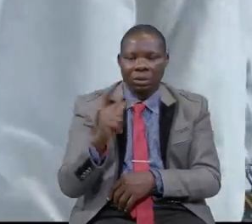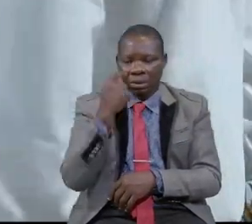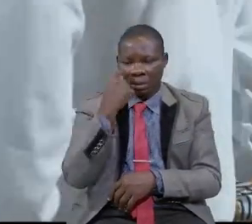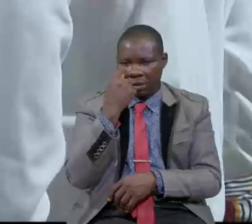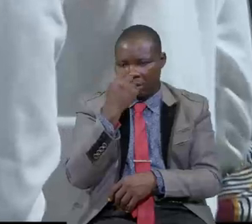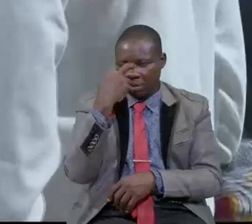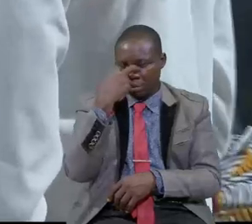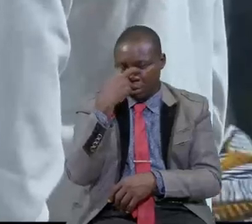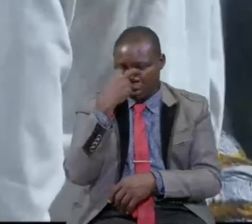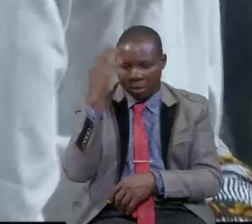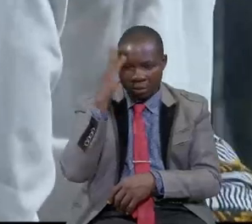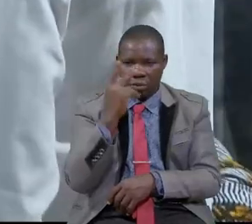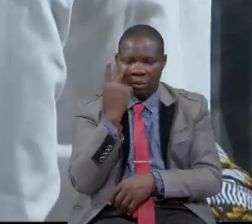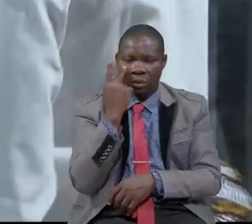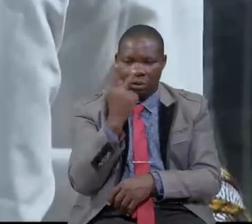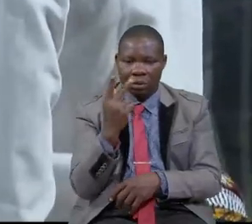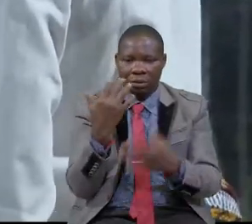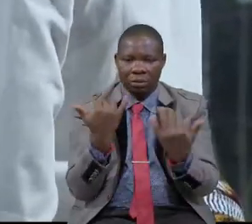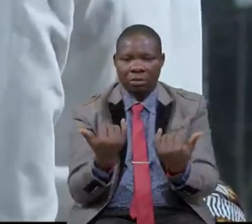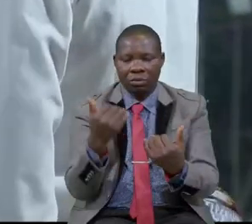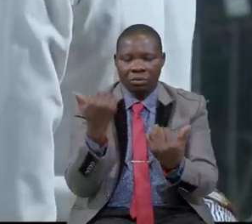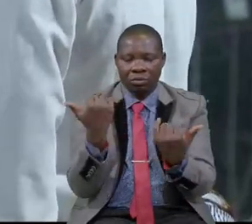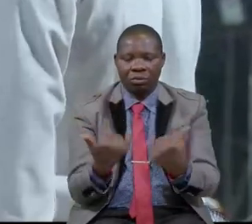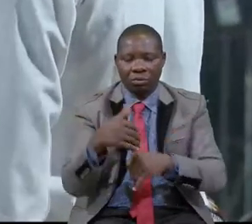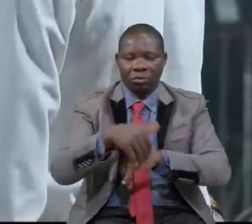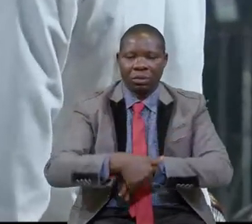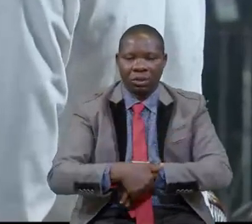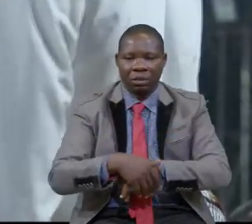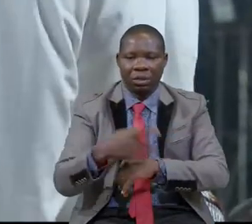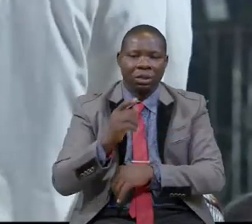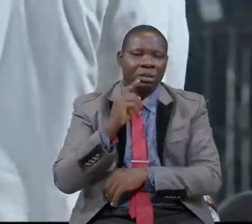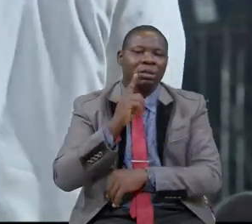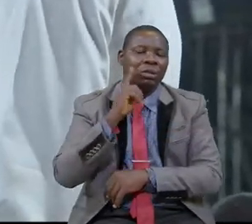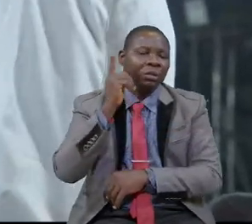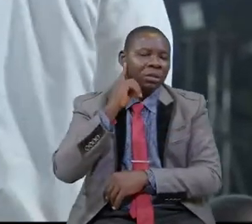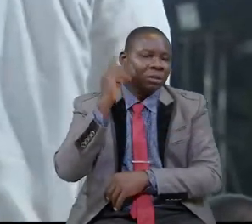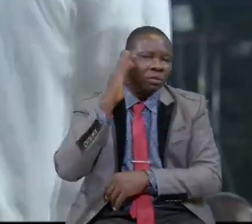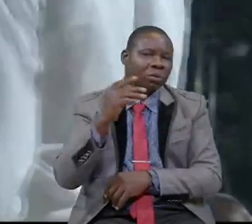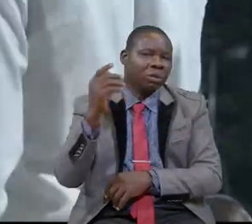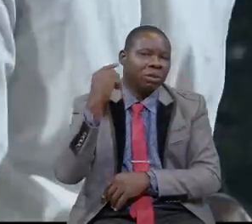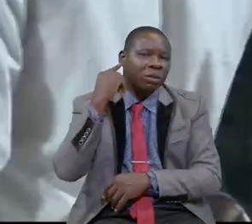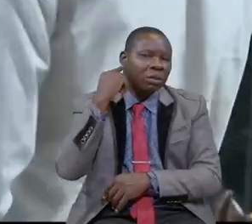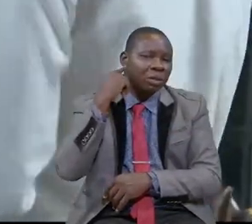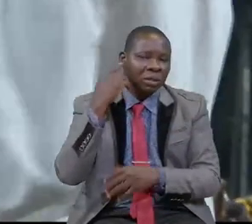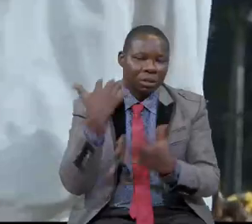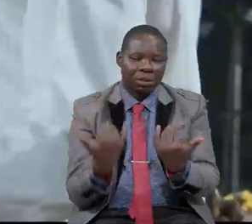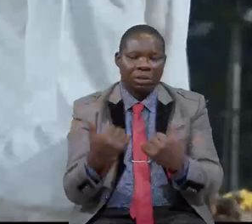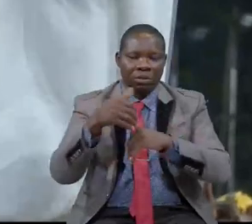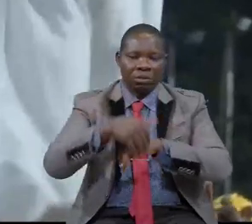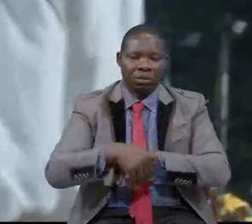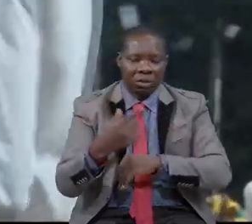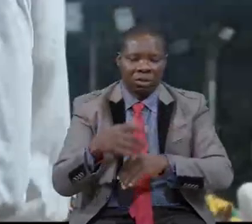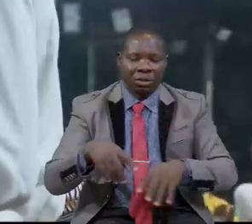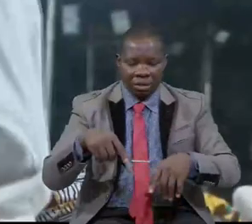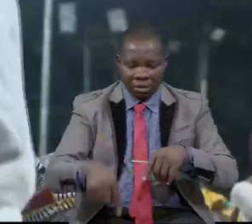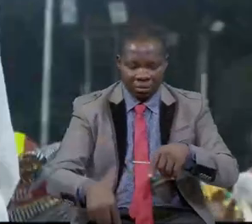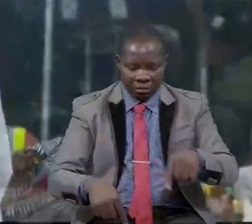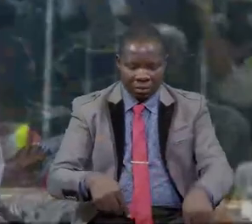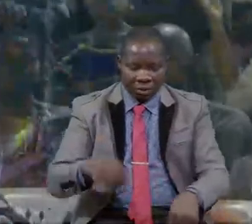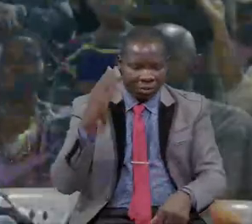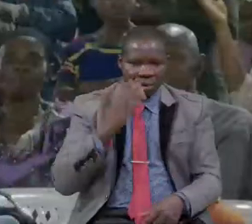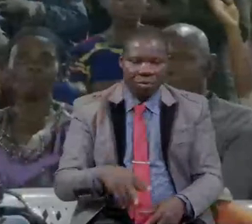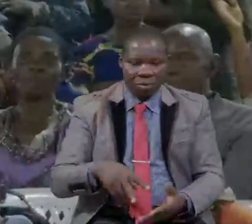see tonight. The deaf will hear tonight. The lame will jump